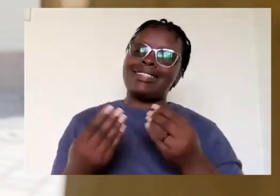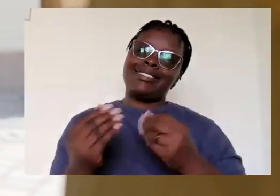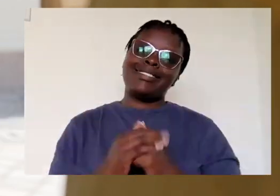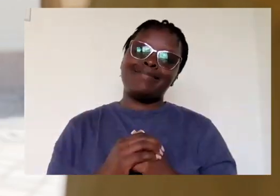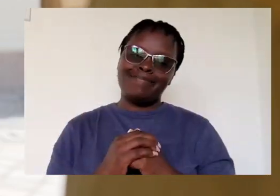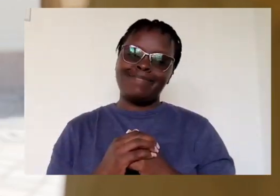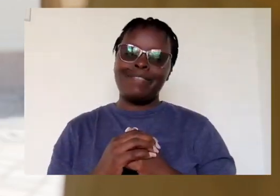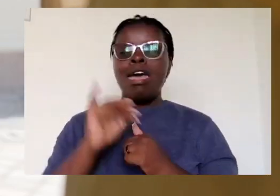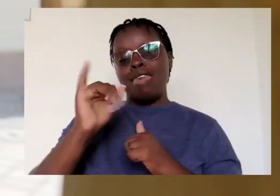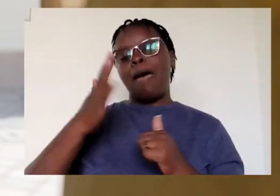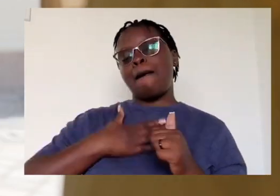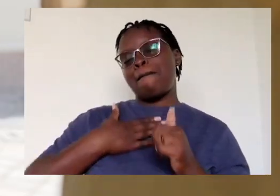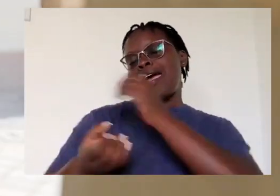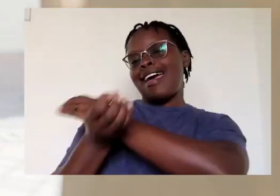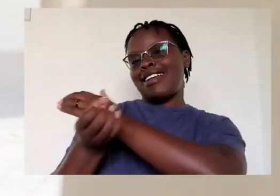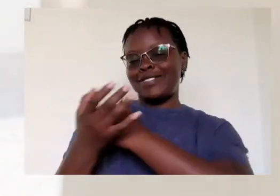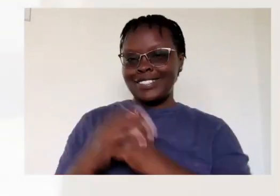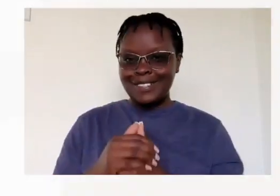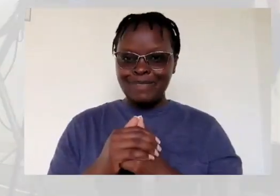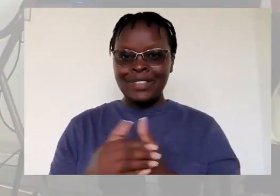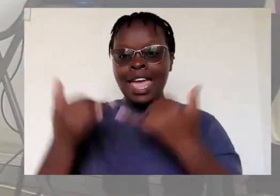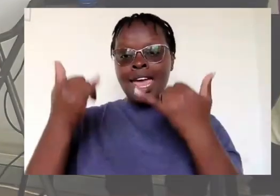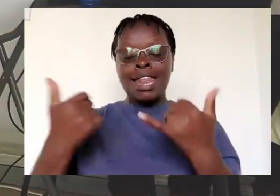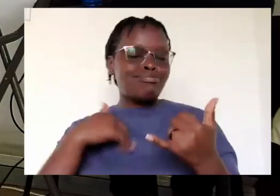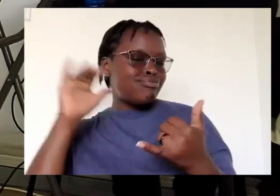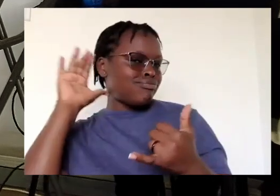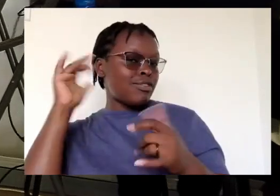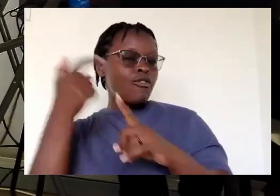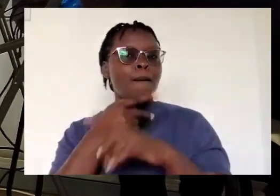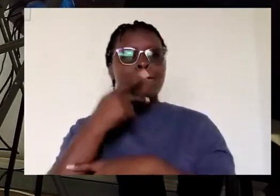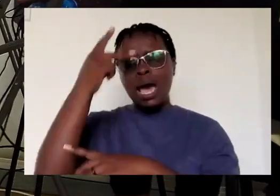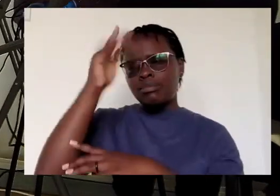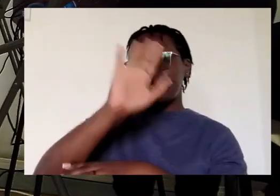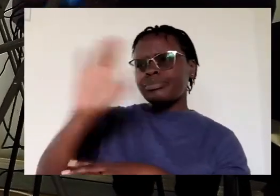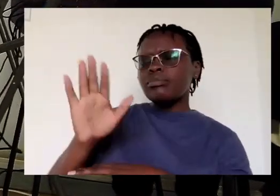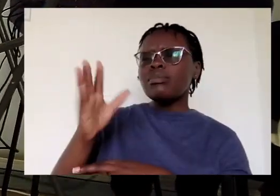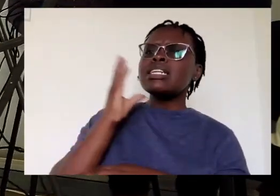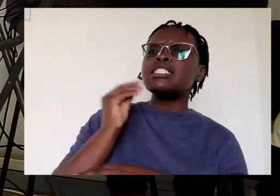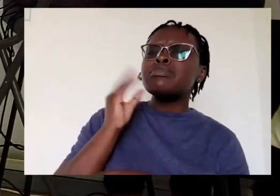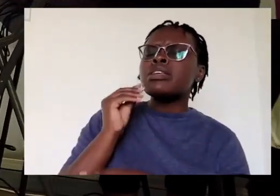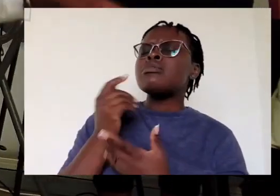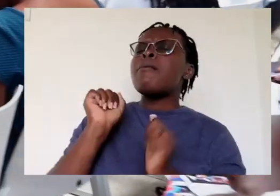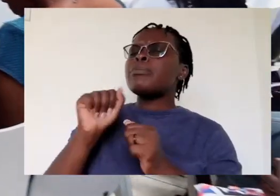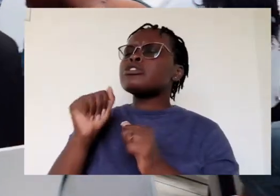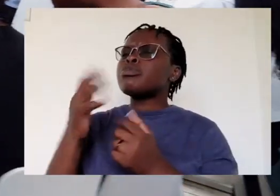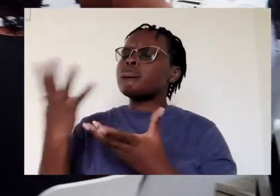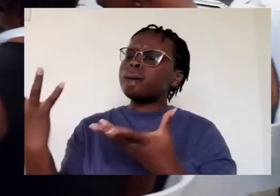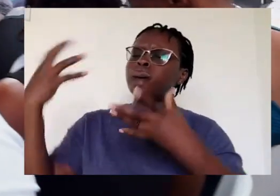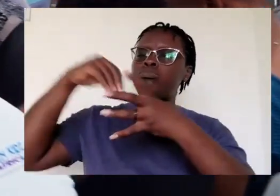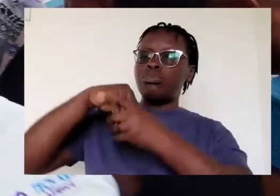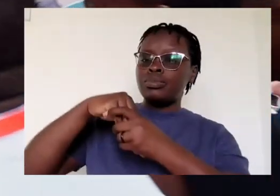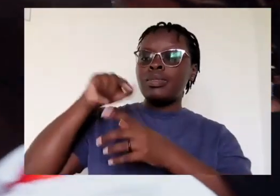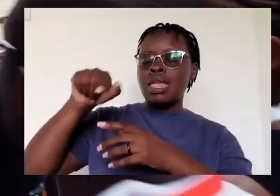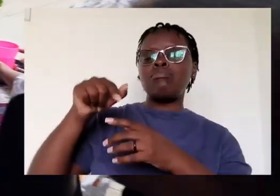able to figure out the rest. That's what I would say. Now, hearing from parents about their experiences on how they can be involved in resource